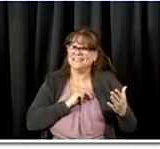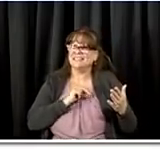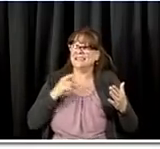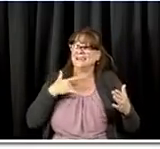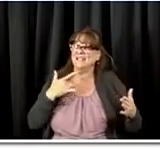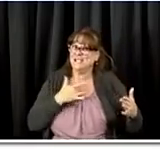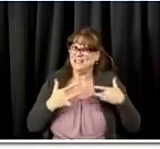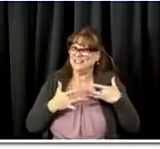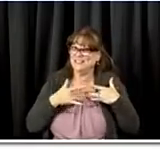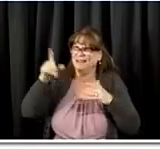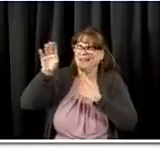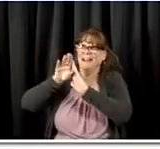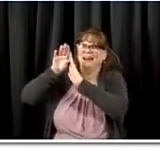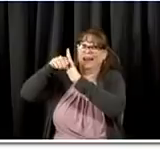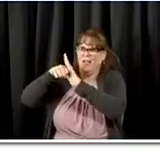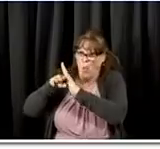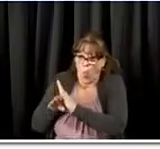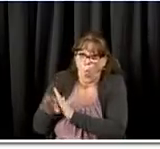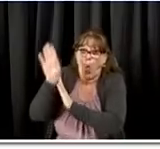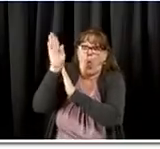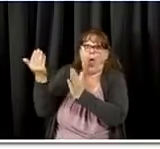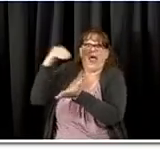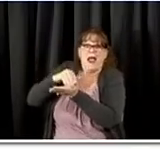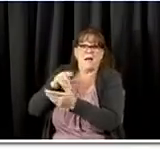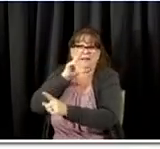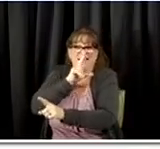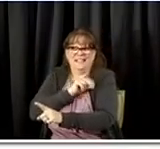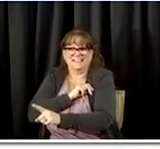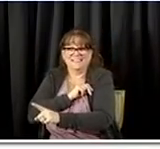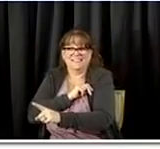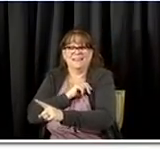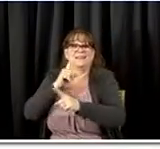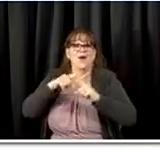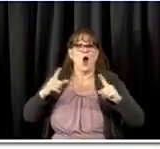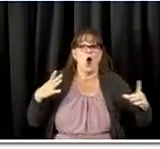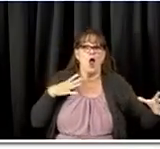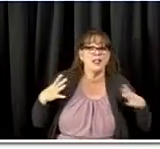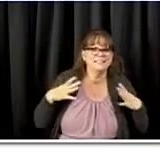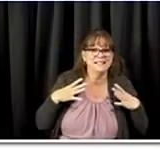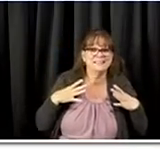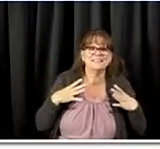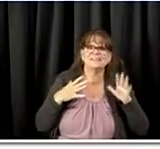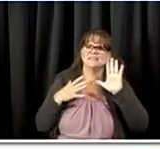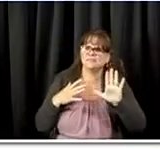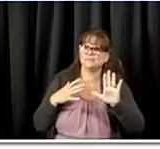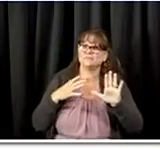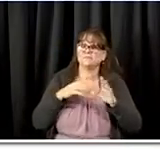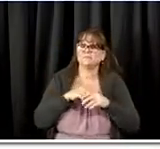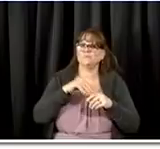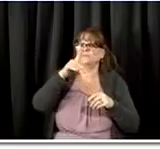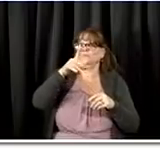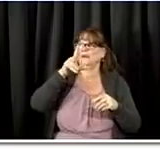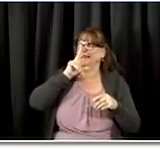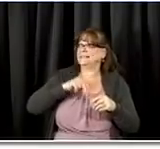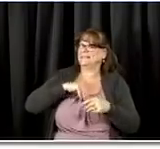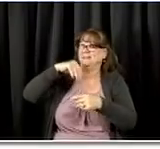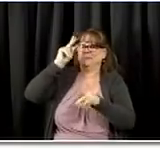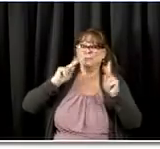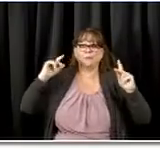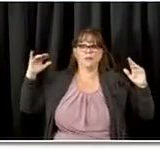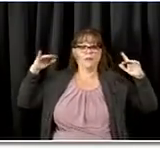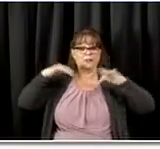previously with holidays, and with Thanksgiving being primarily an indoor holiday with multi-generational gatherings potentially